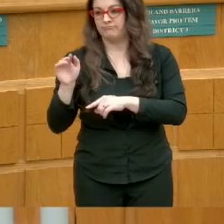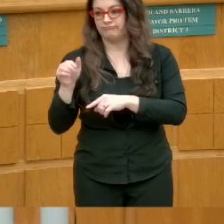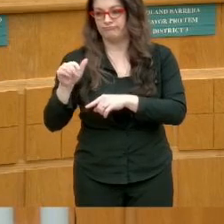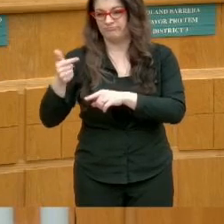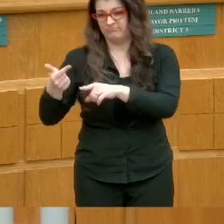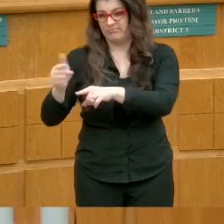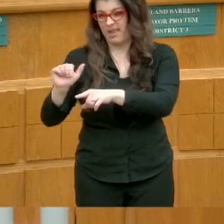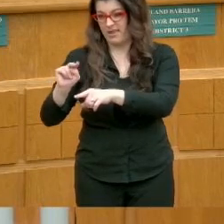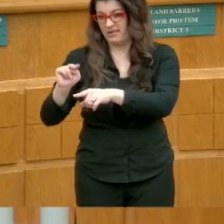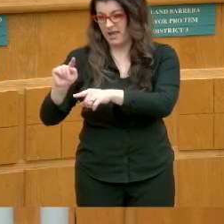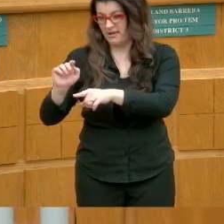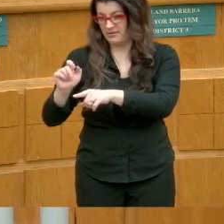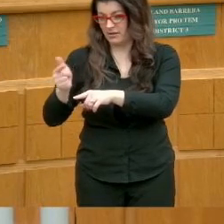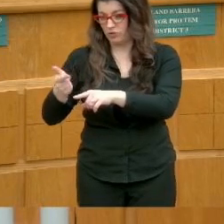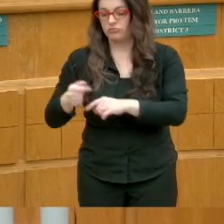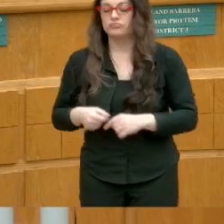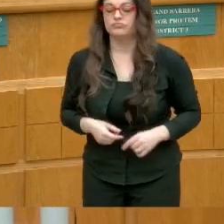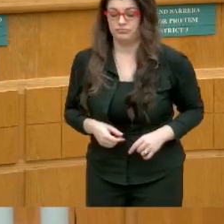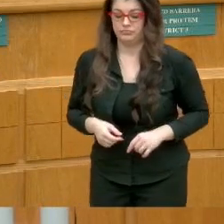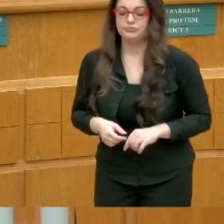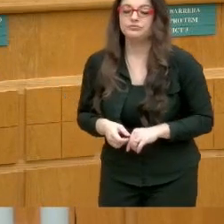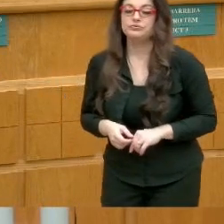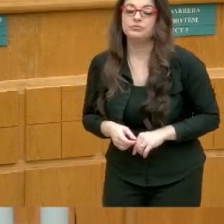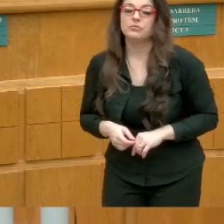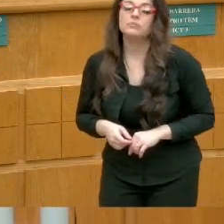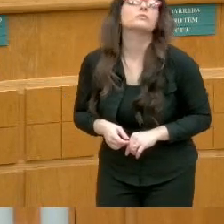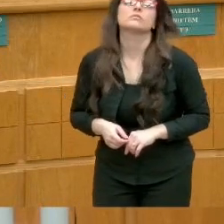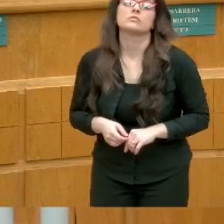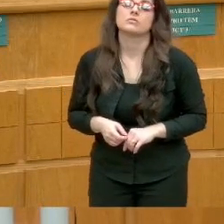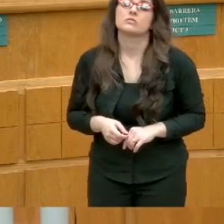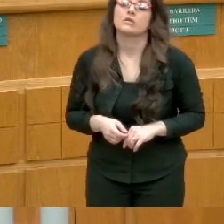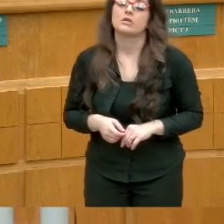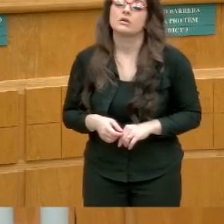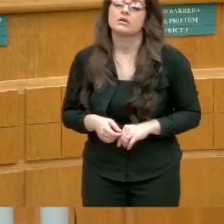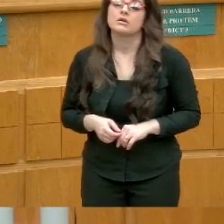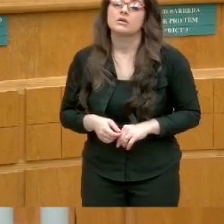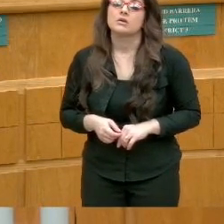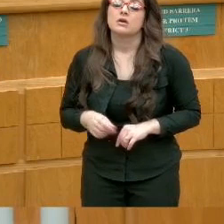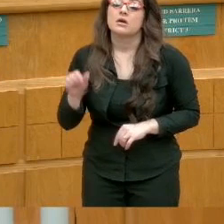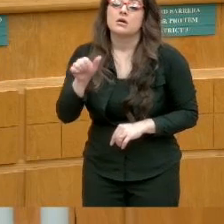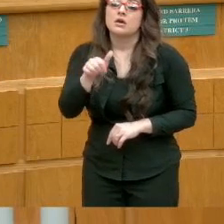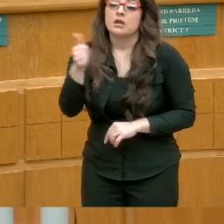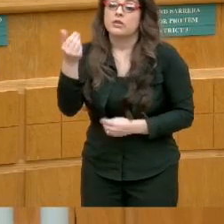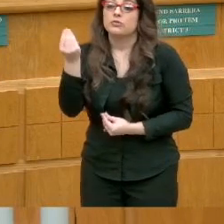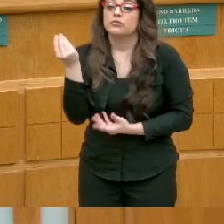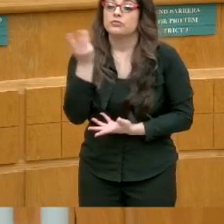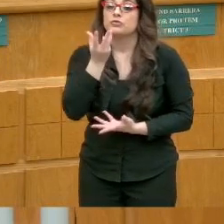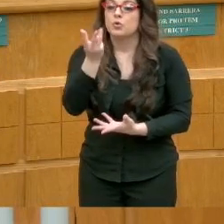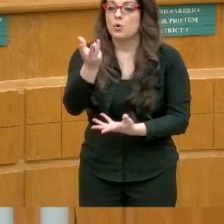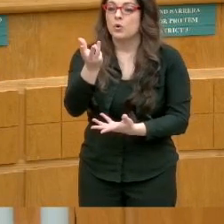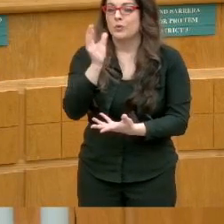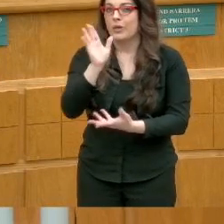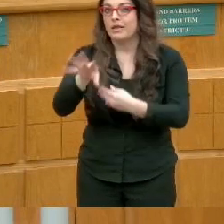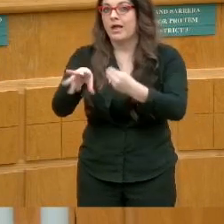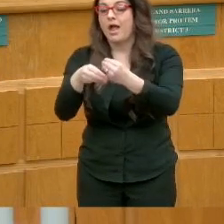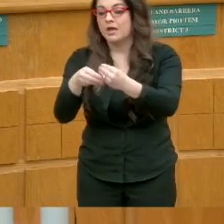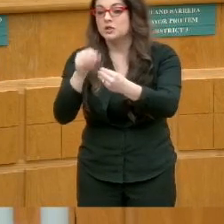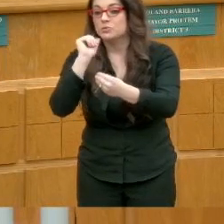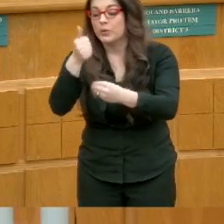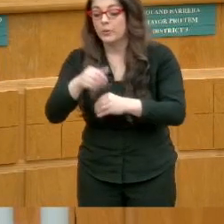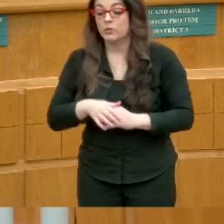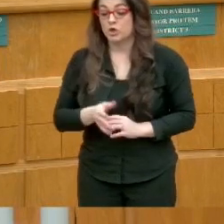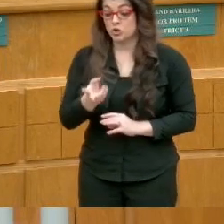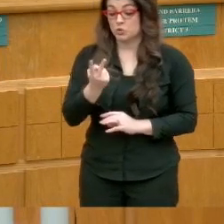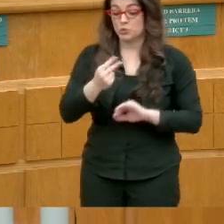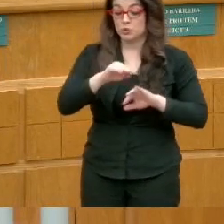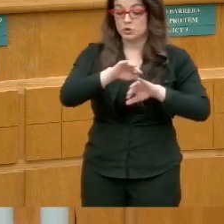what Annette will do. Okay, so one thing to update on, and I'll have more information tomorrow, is on our 2 swimming